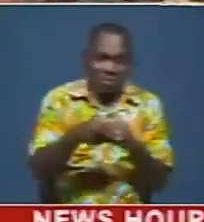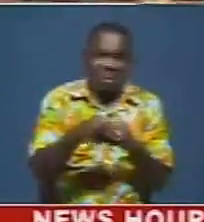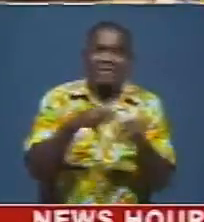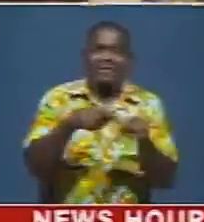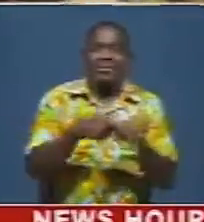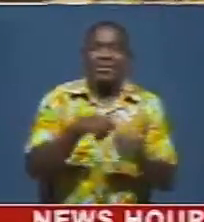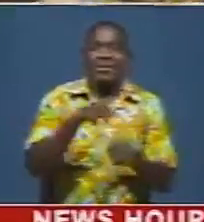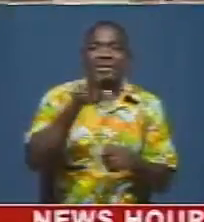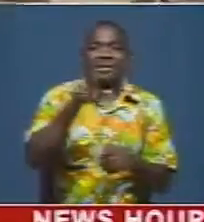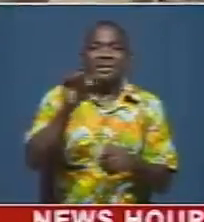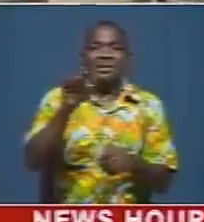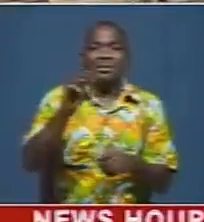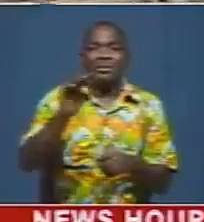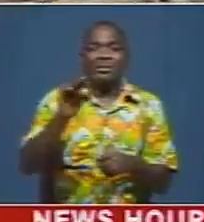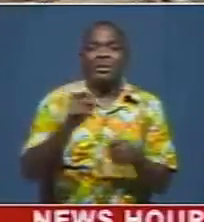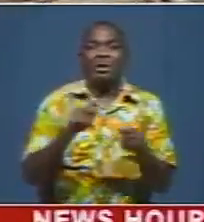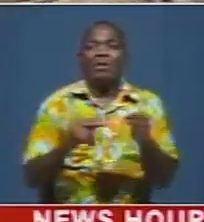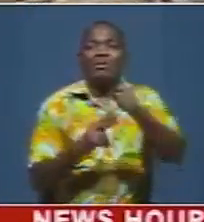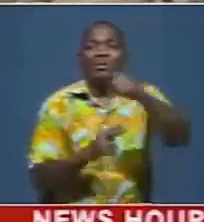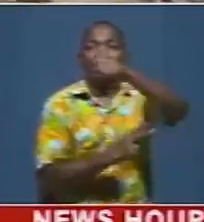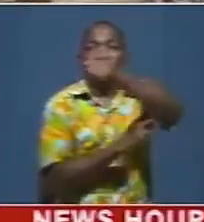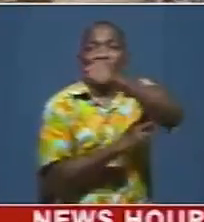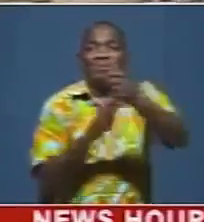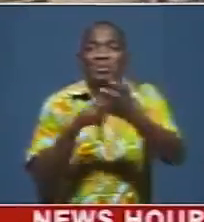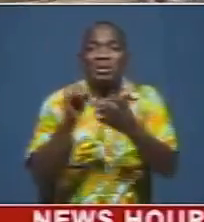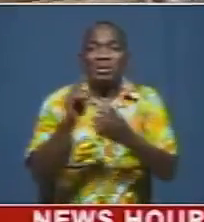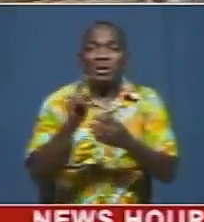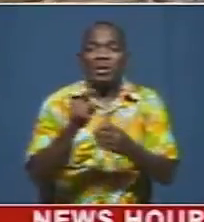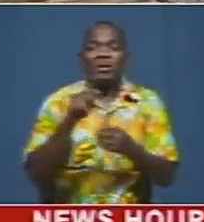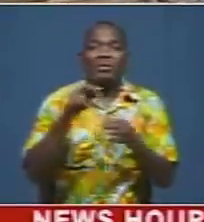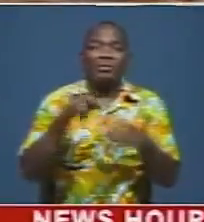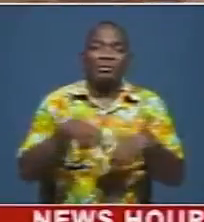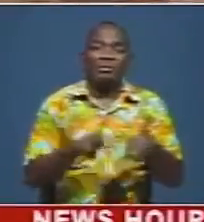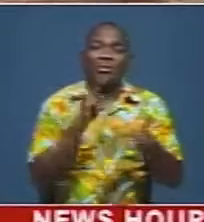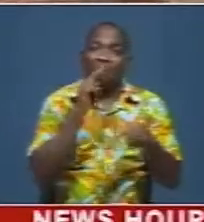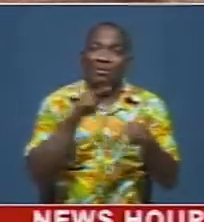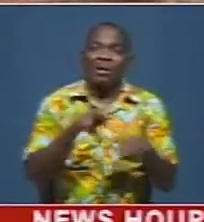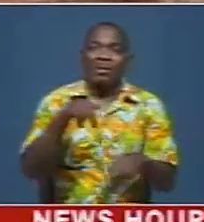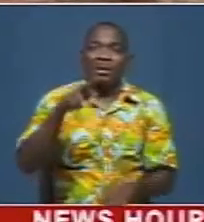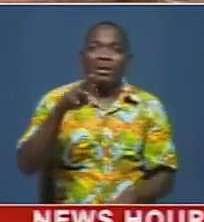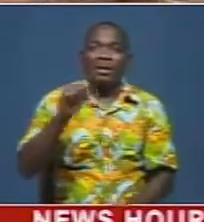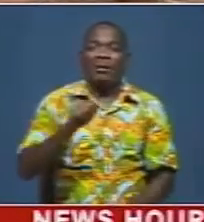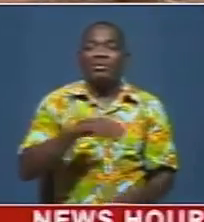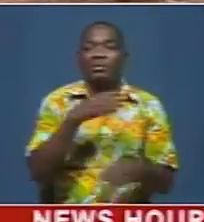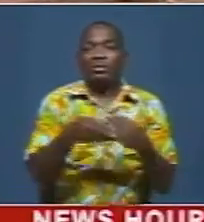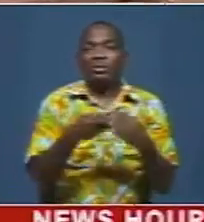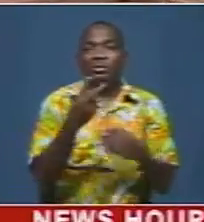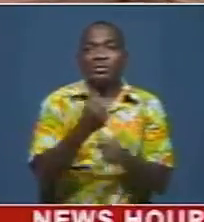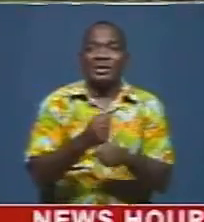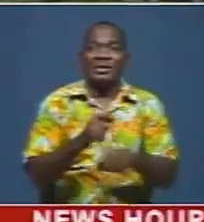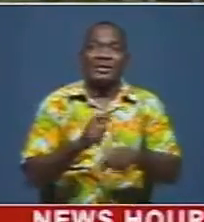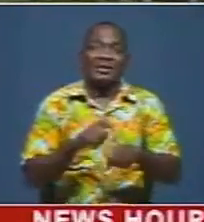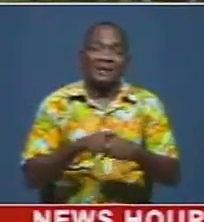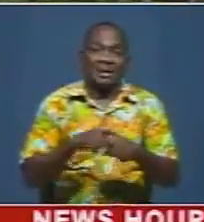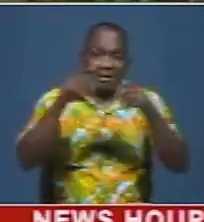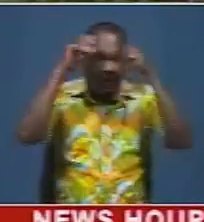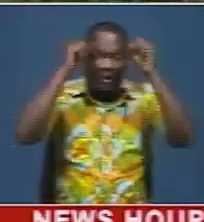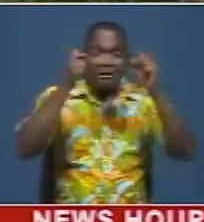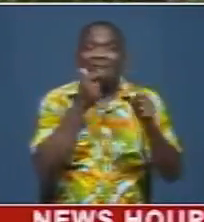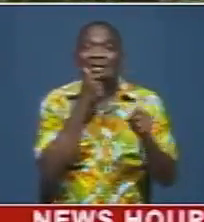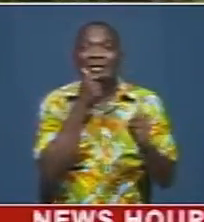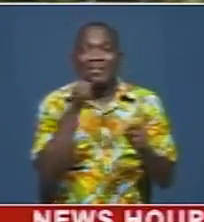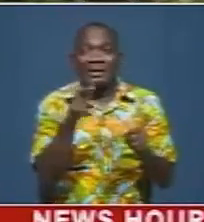39 million Ghana cedi bridge project on River Pra. It is expected to be completed in 2 years. President